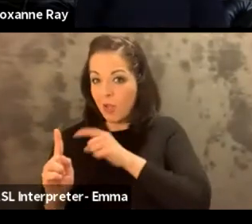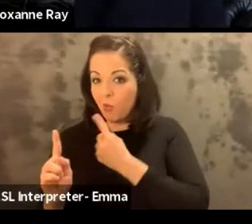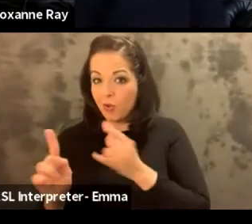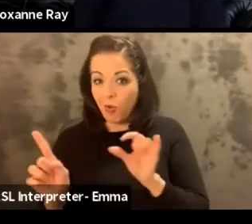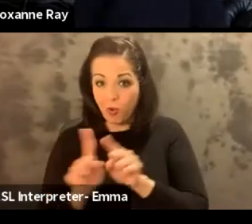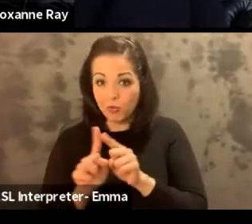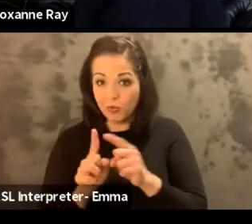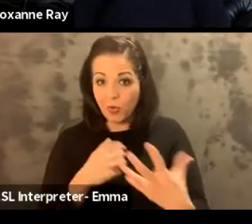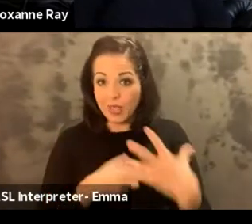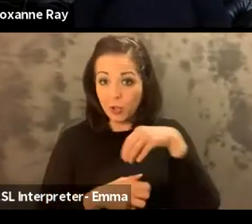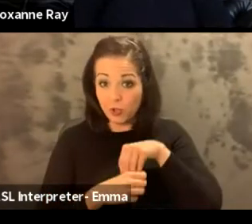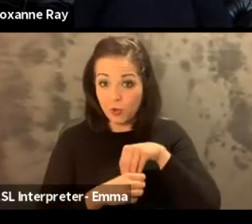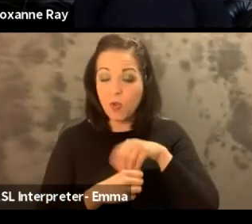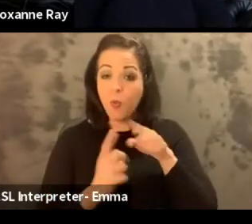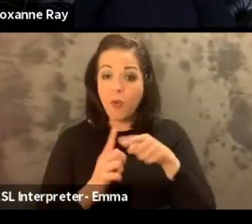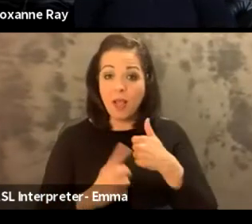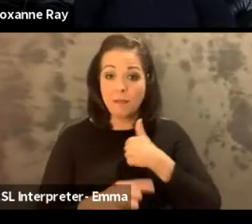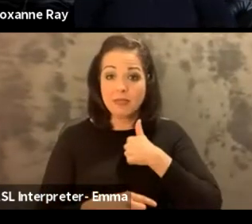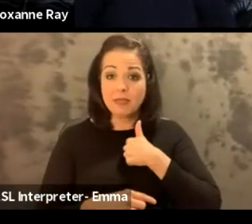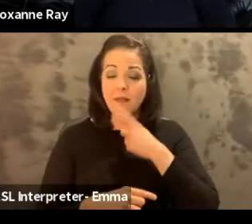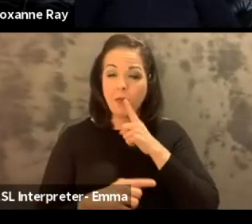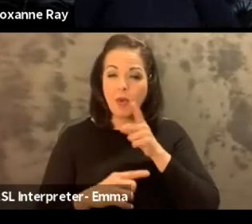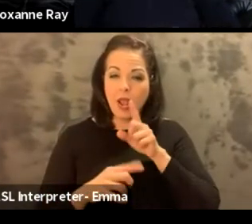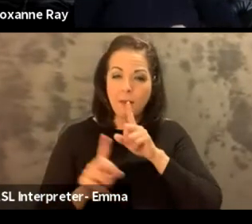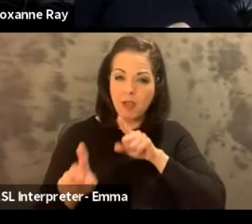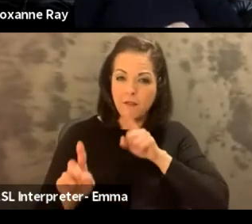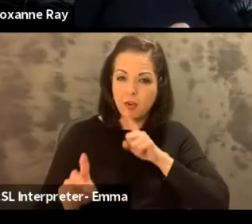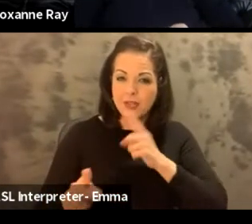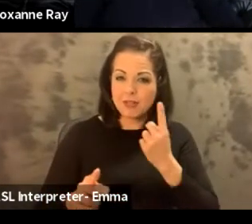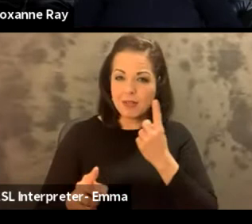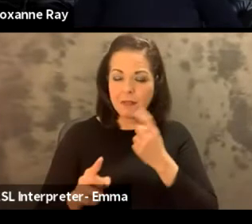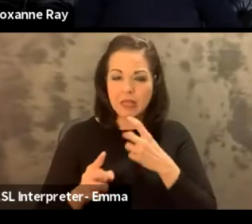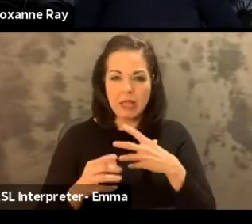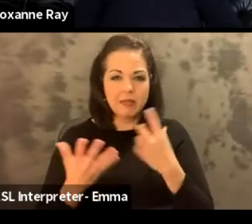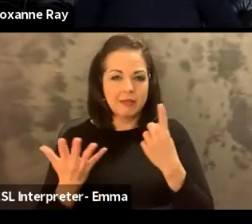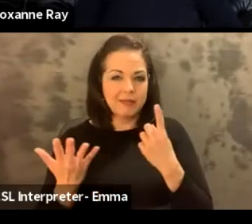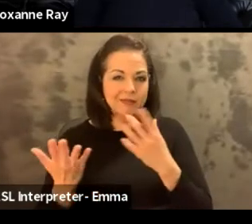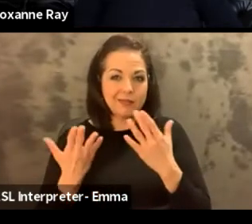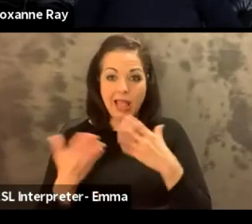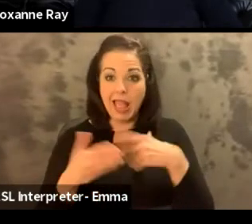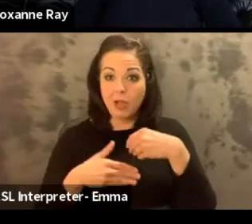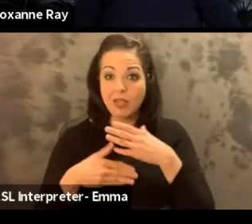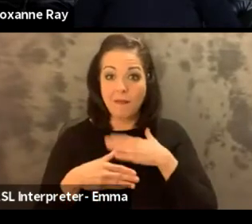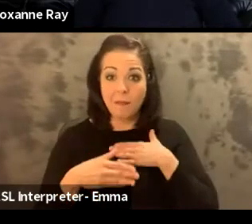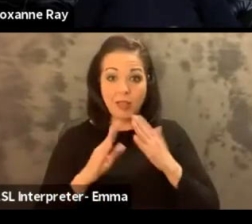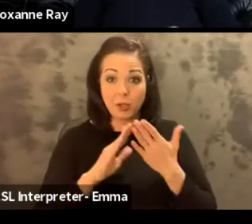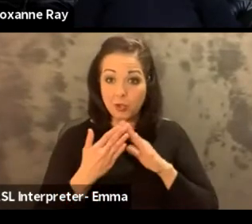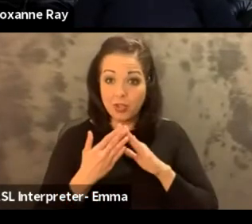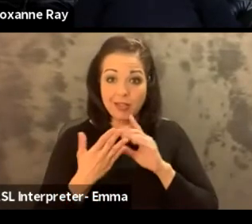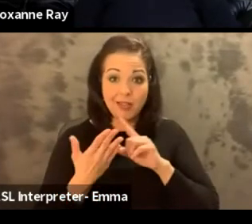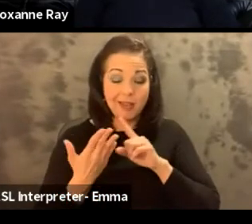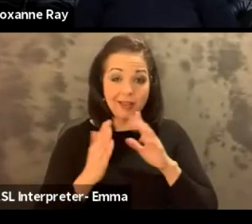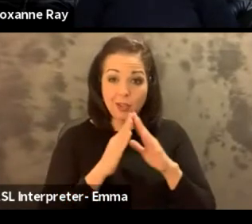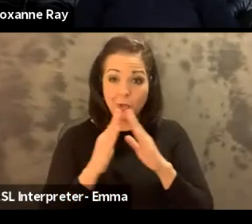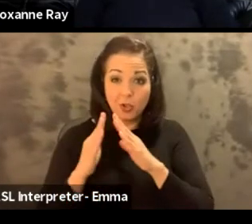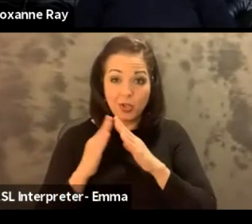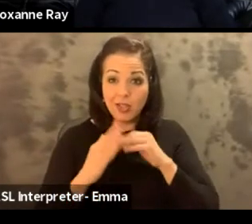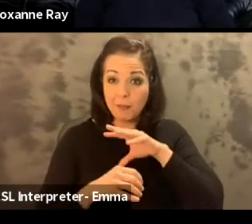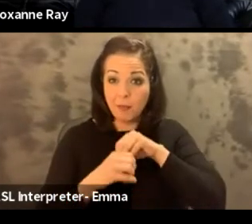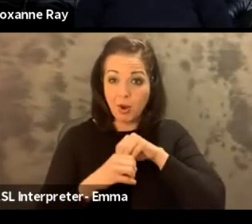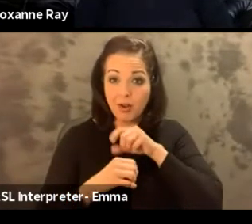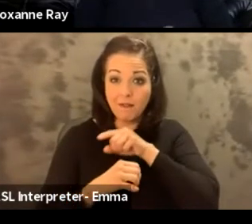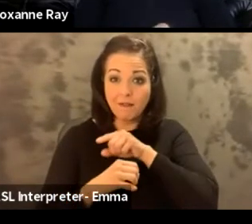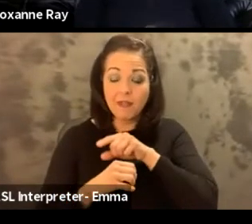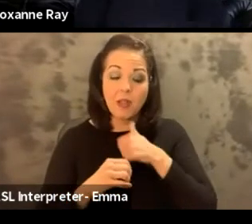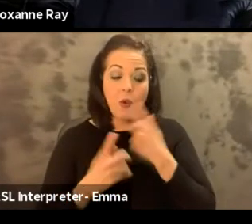I am covering something that's like outside of my own community or communities that I'm a part of, one of